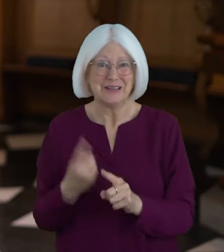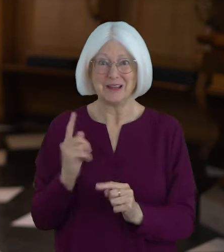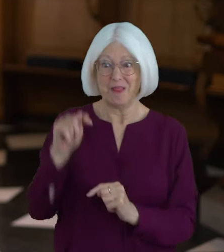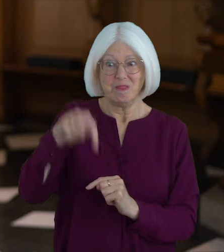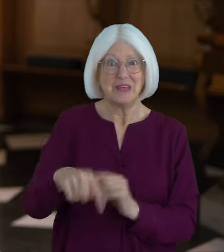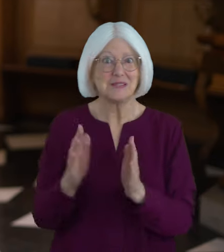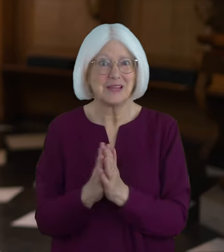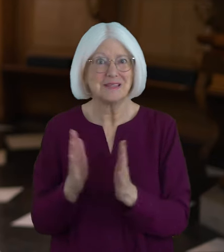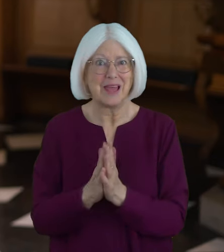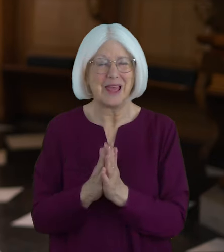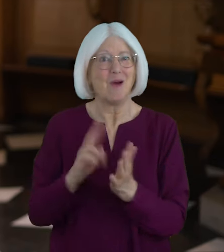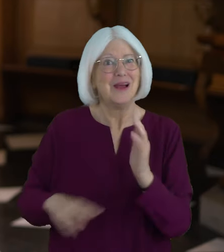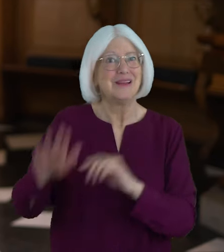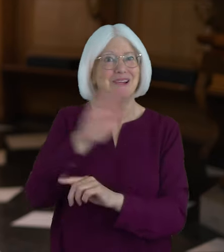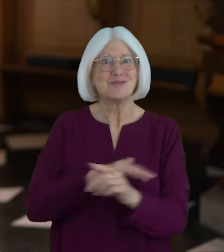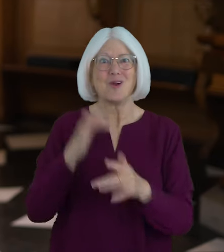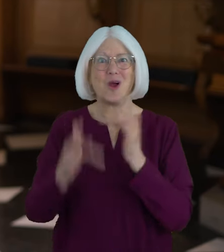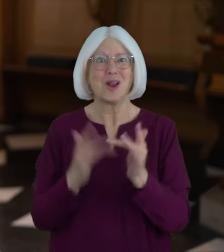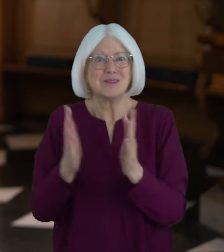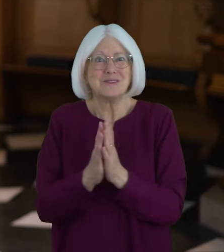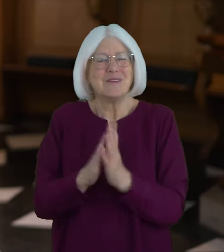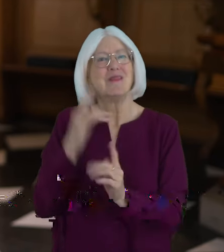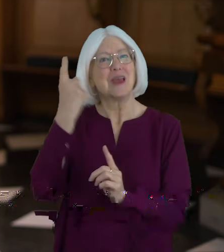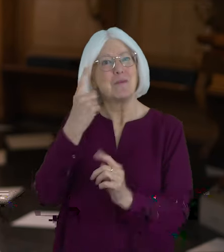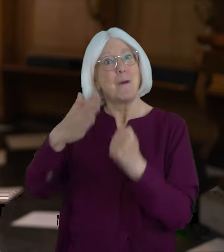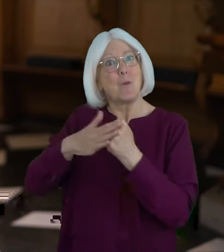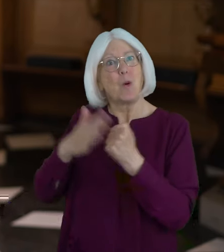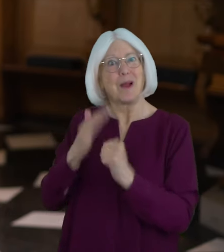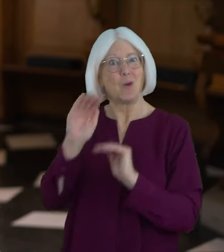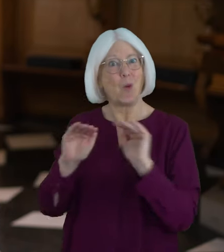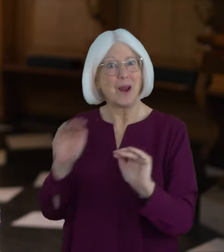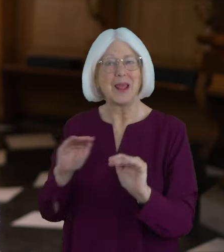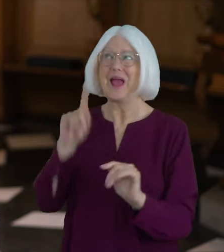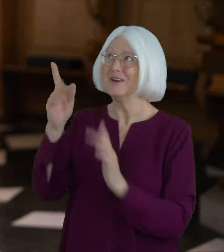our national online service this Sunday as we think more about vocations and